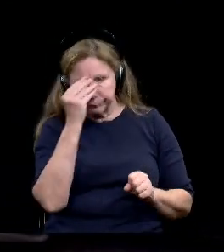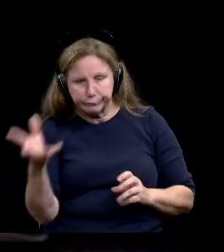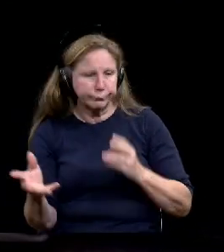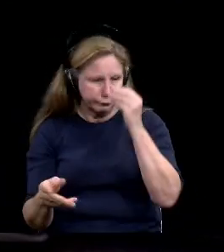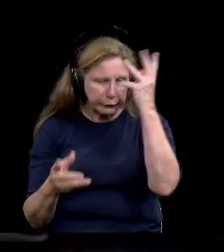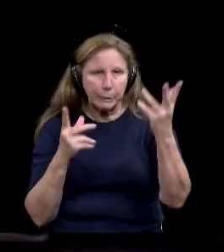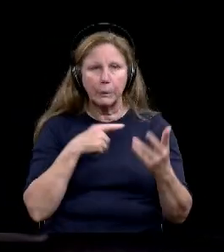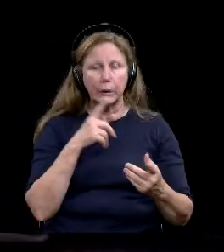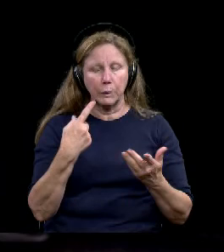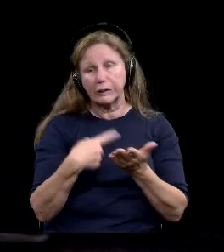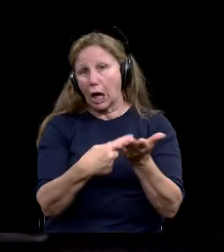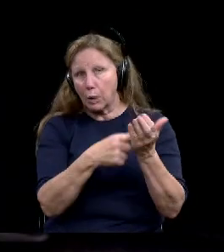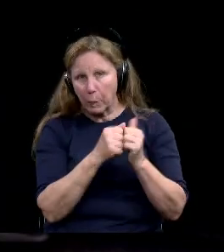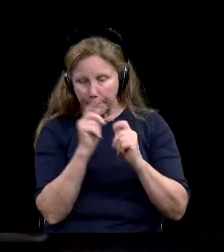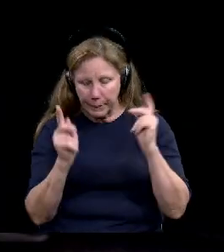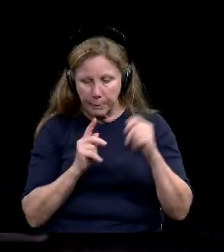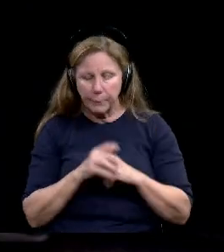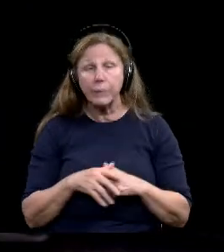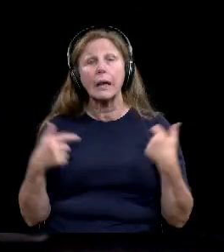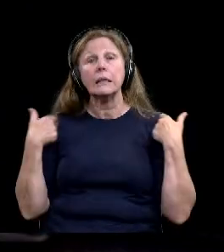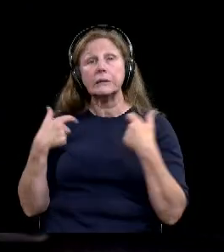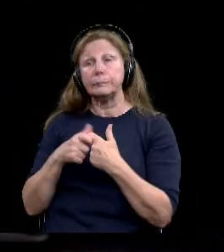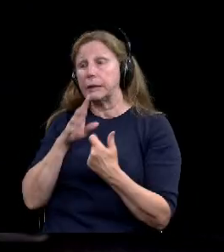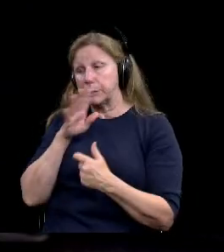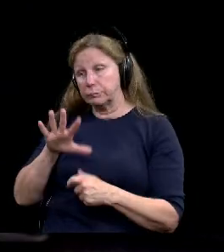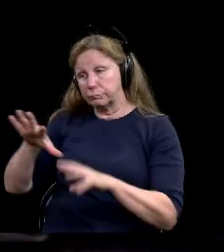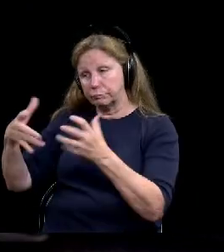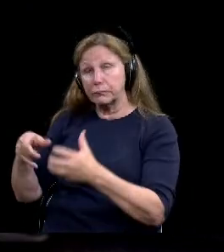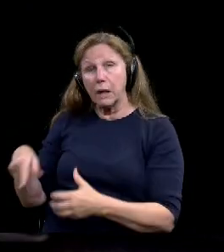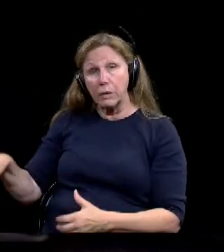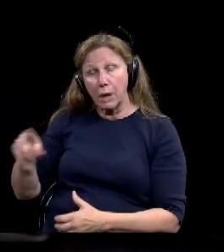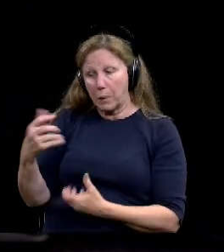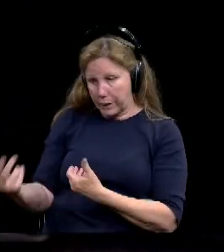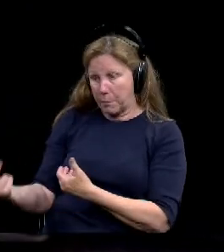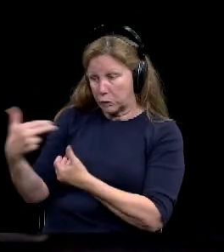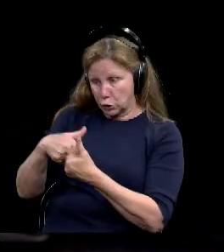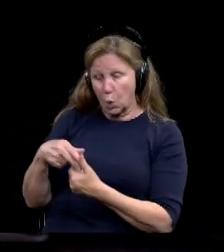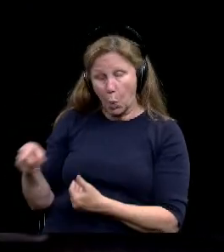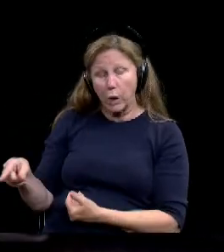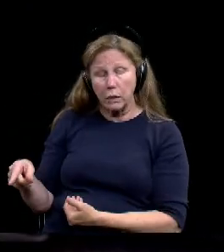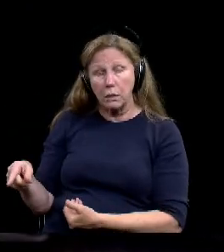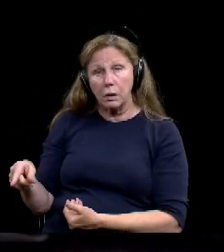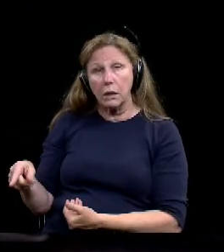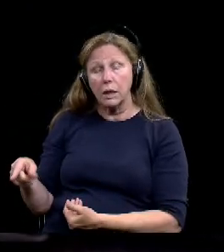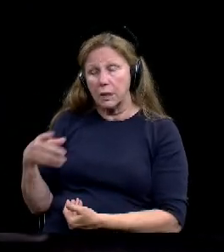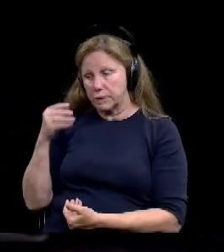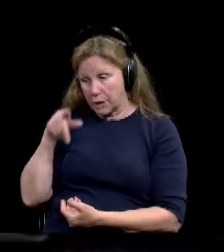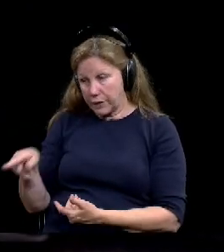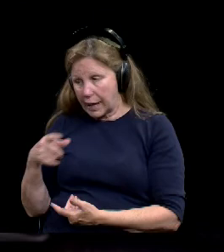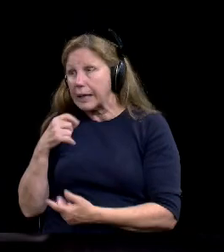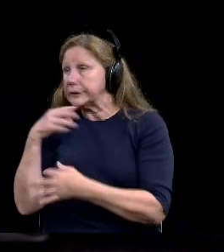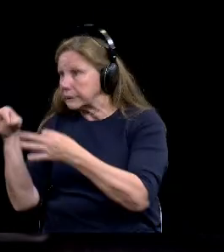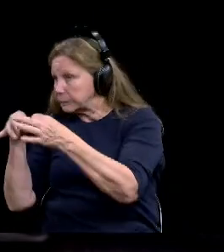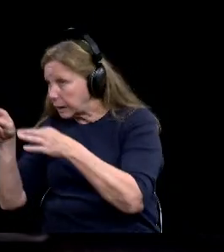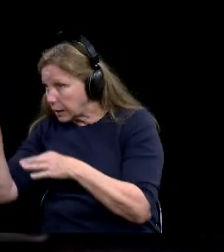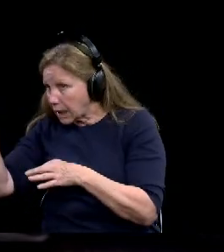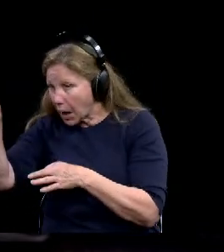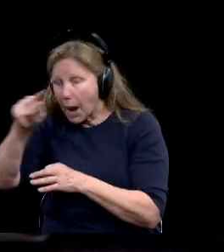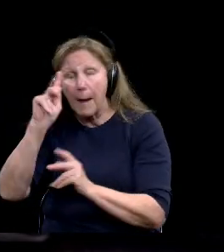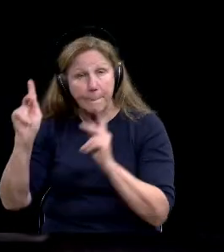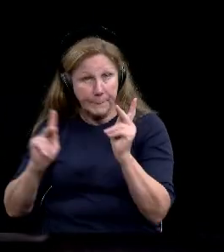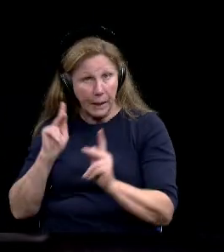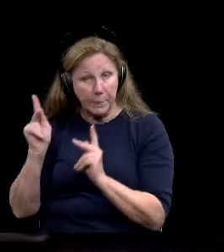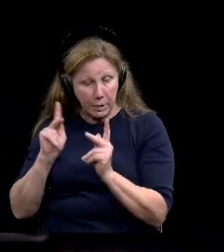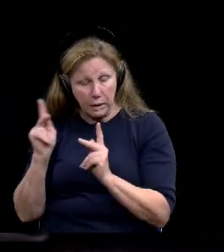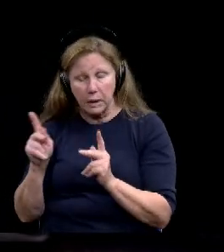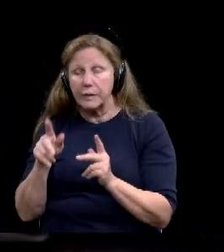message to our Latinx population that's Spanish-speaking, and also working really closely with the school districts, especially as we get